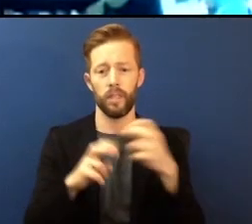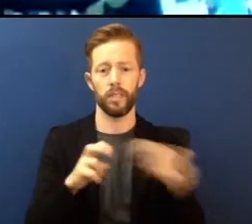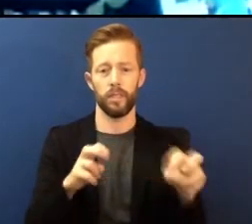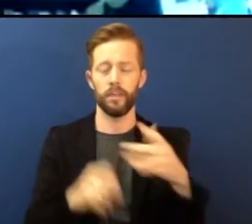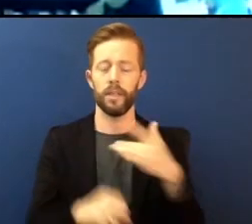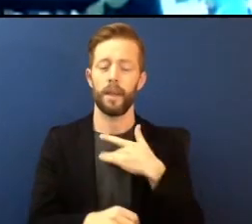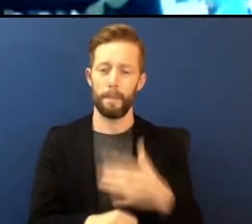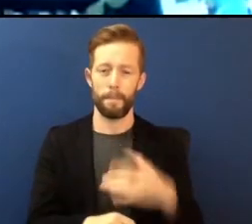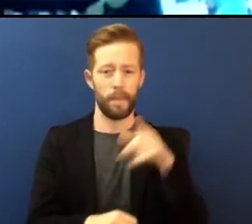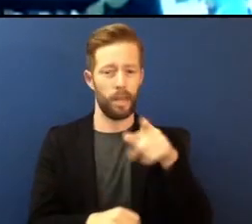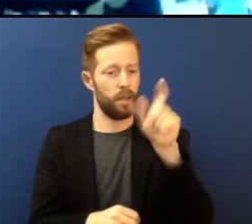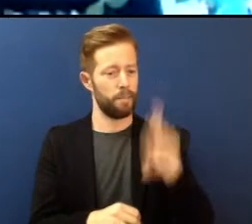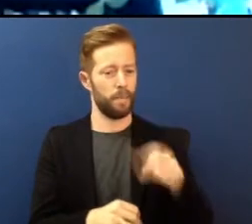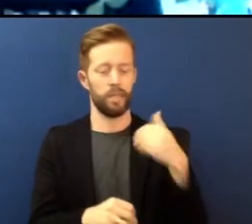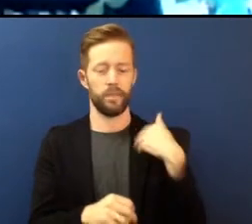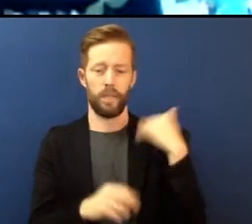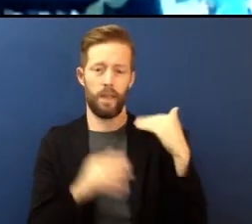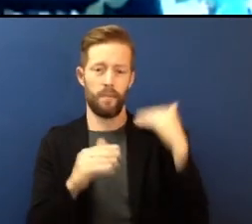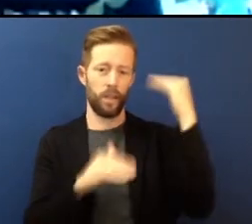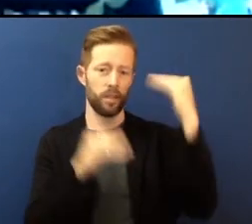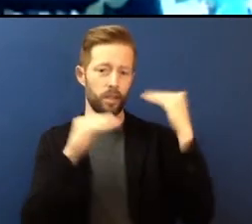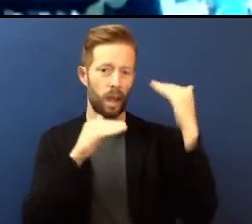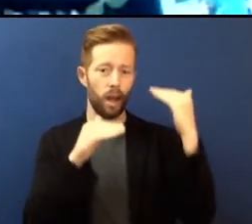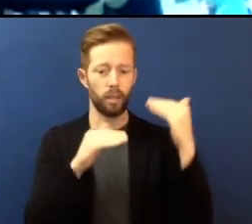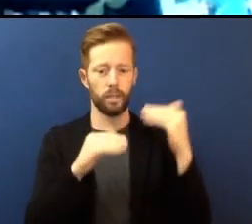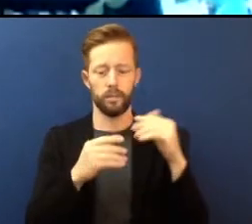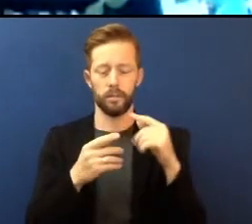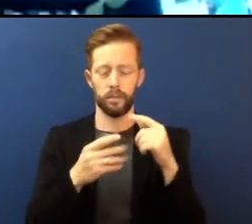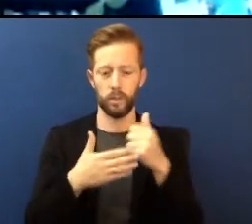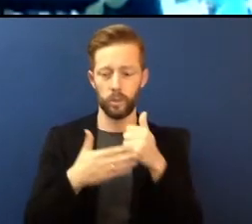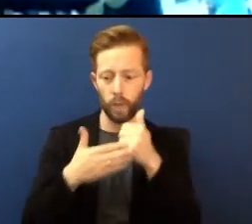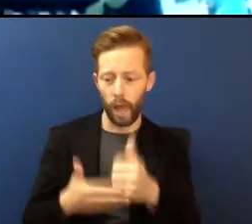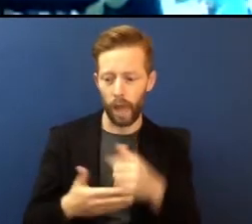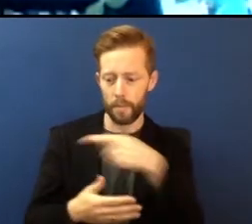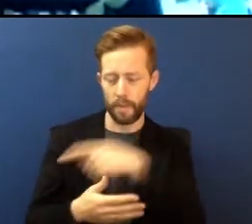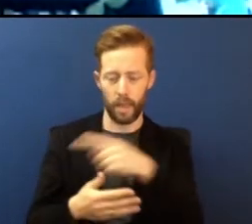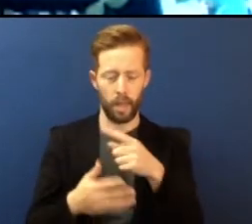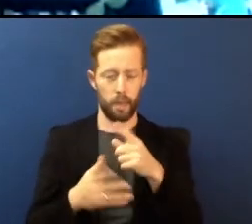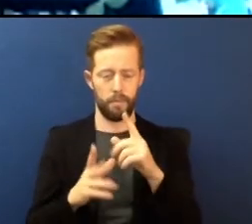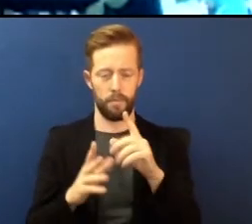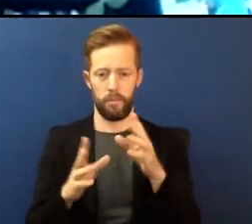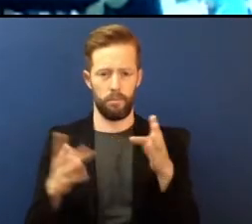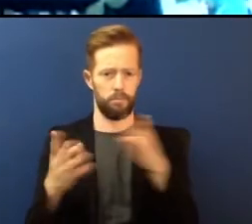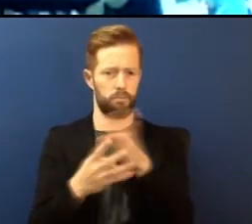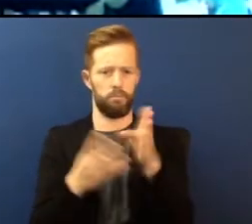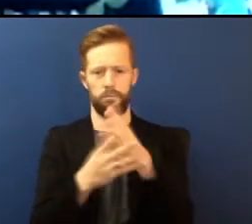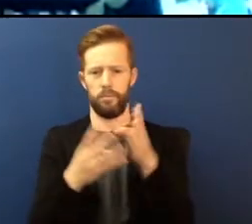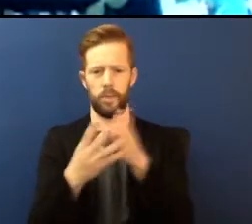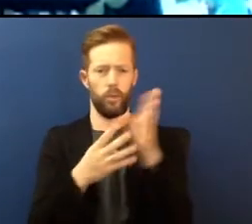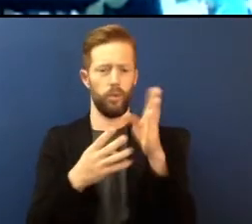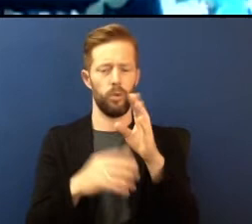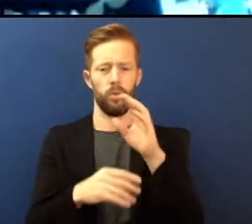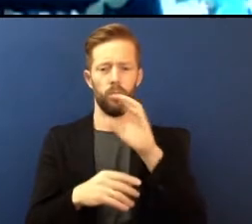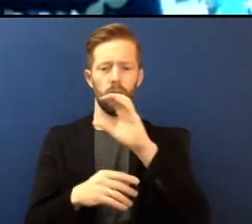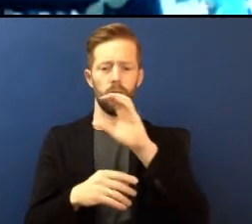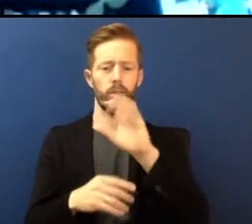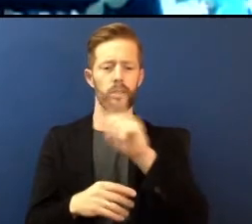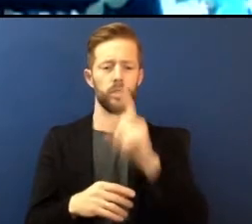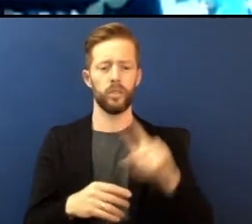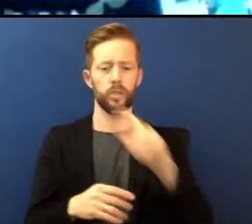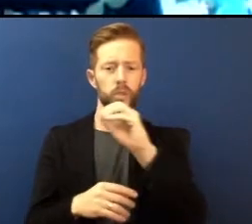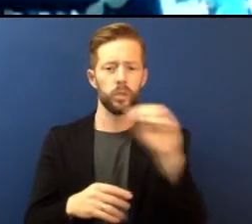and very difficult. And you usually need an adult to sort of often just help them navigate the Zoom and